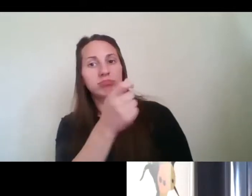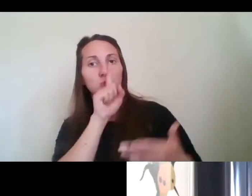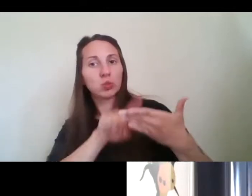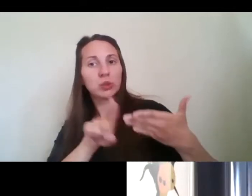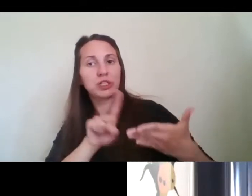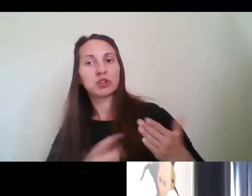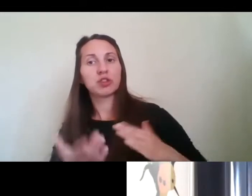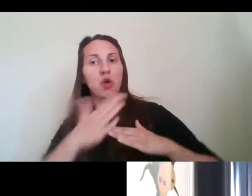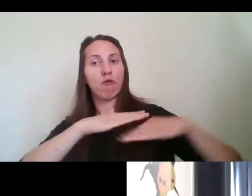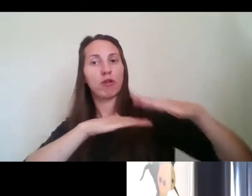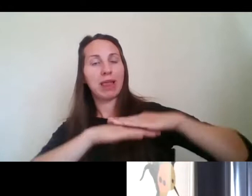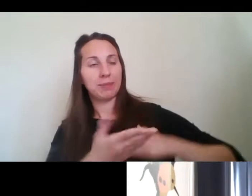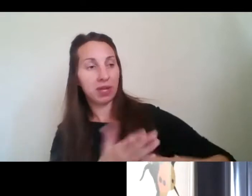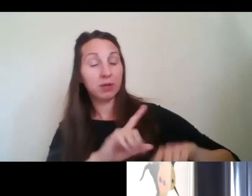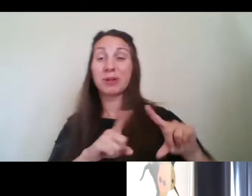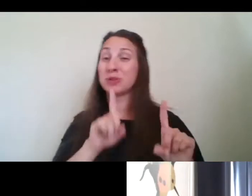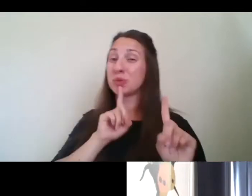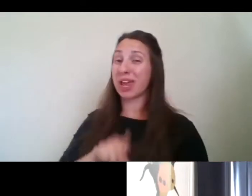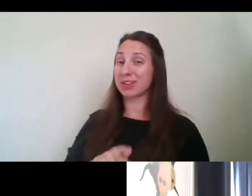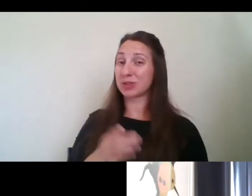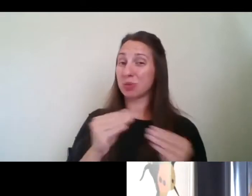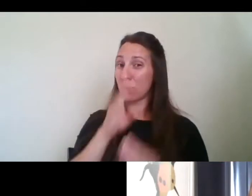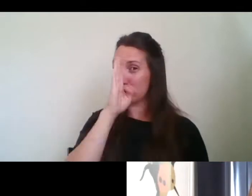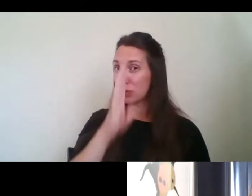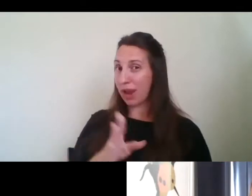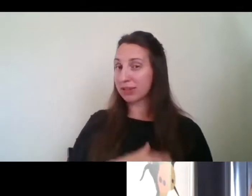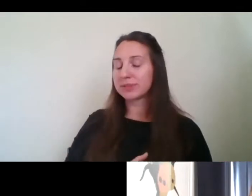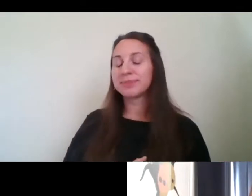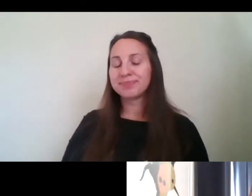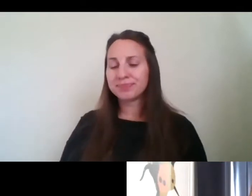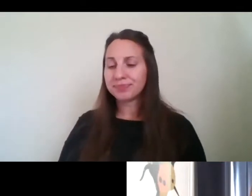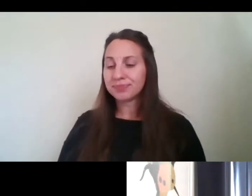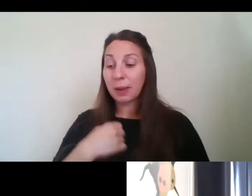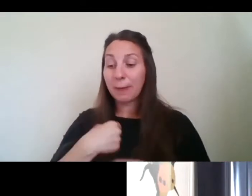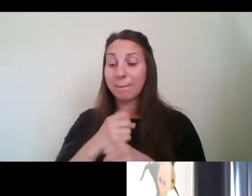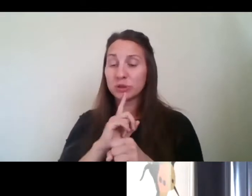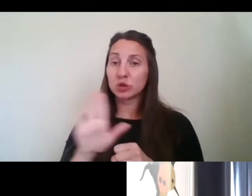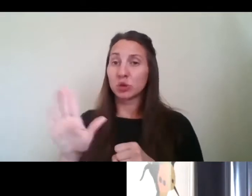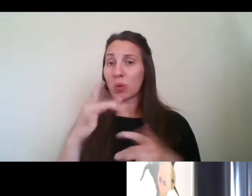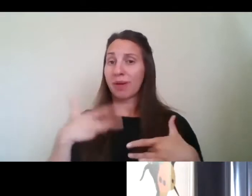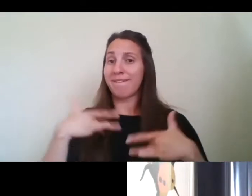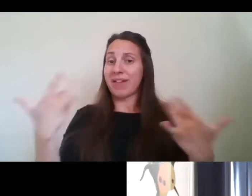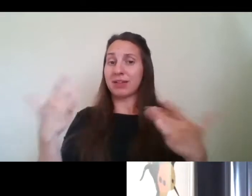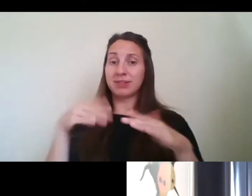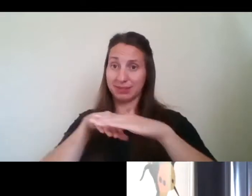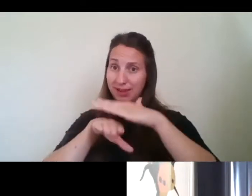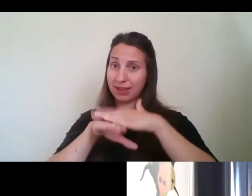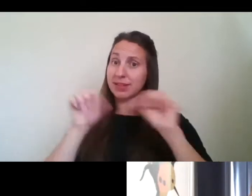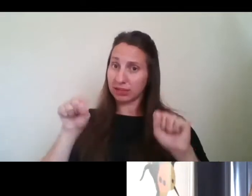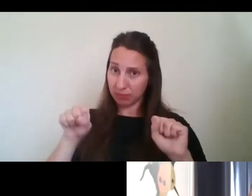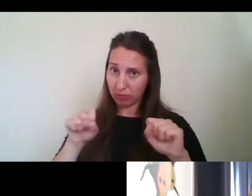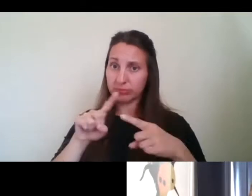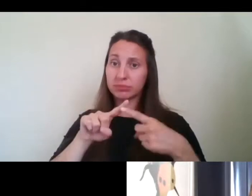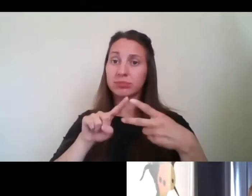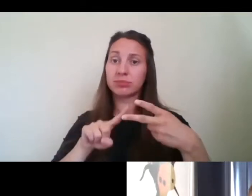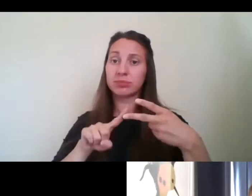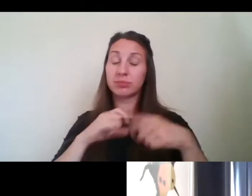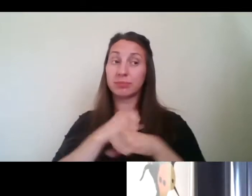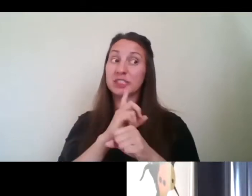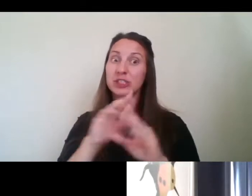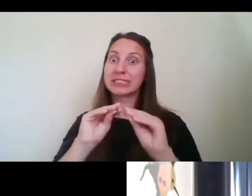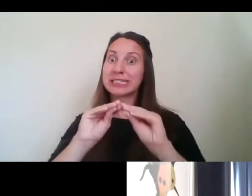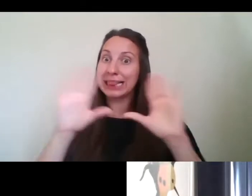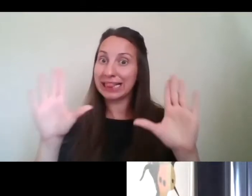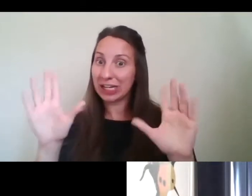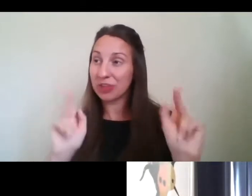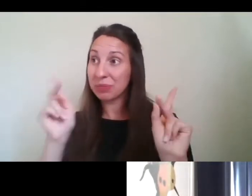to answer it more directly, make your events accessible, make it really clear that folks are welcome, make